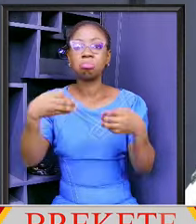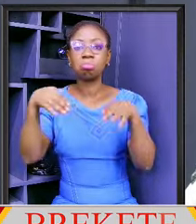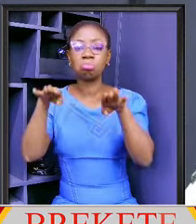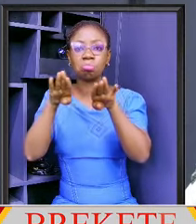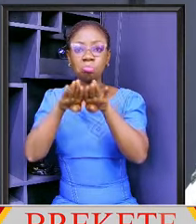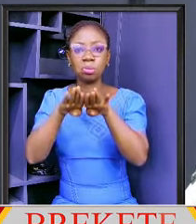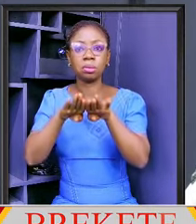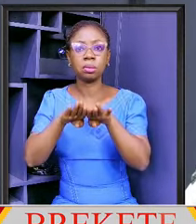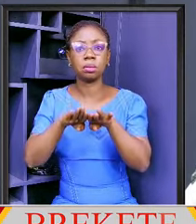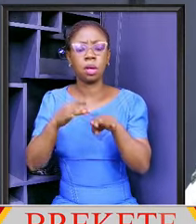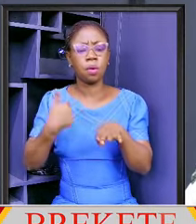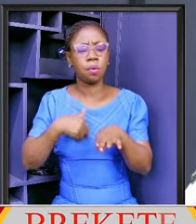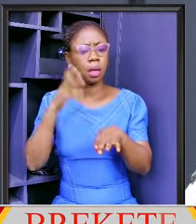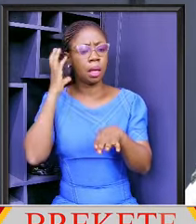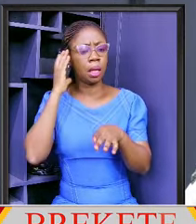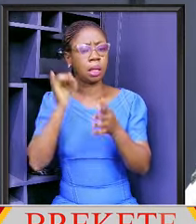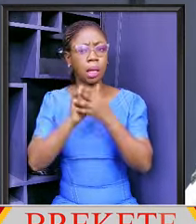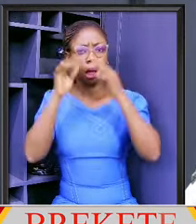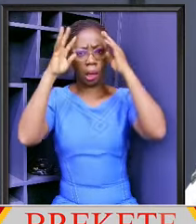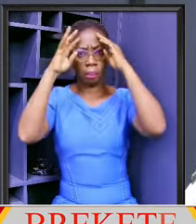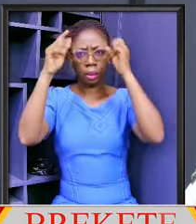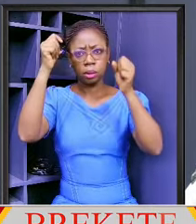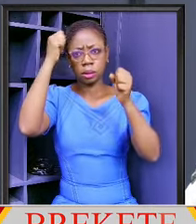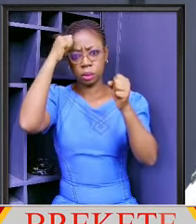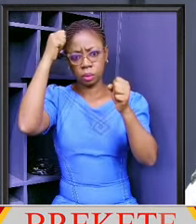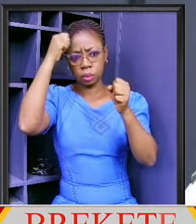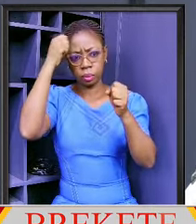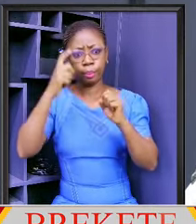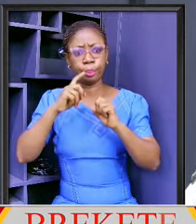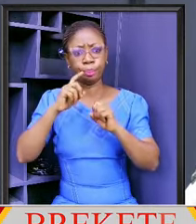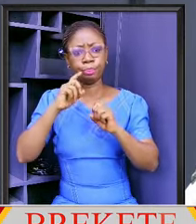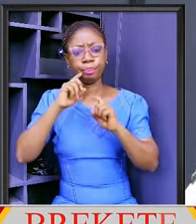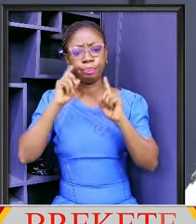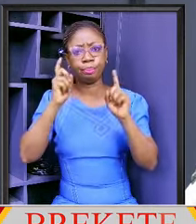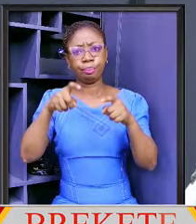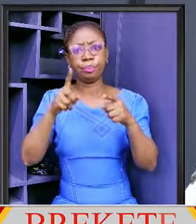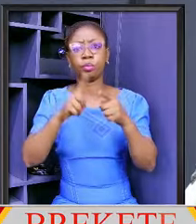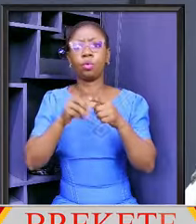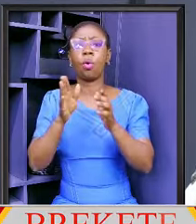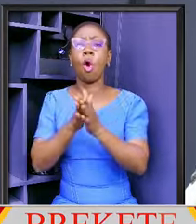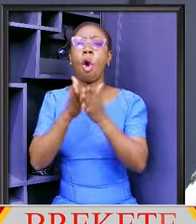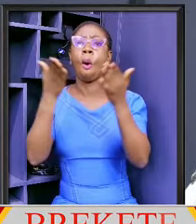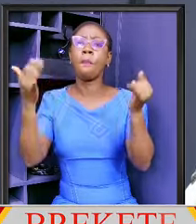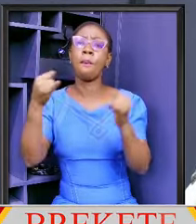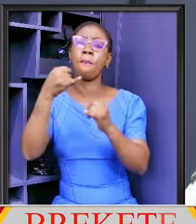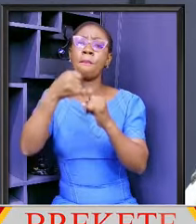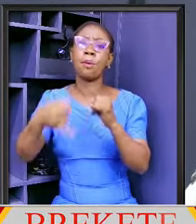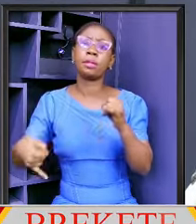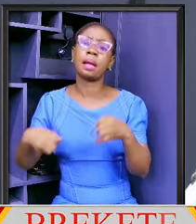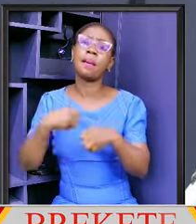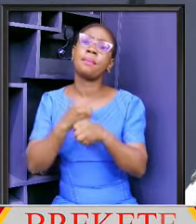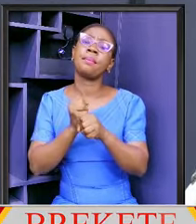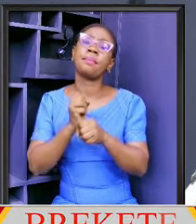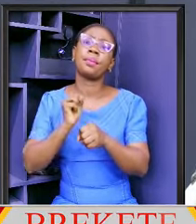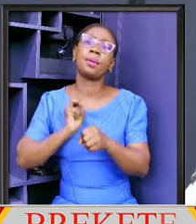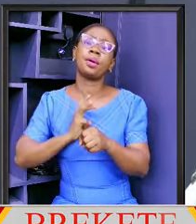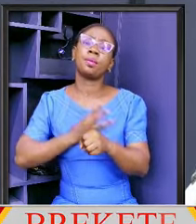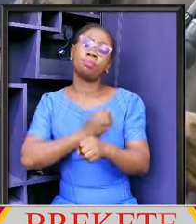We here say President Bola Ahmed Tinubu don't give order, made an open border. Is it true? Yes, sir. Make we appreciate